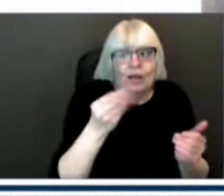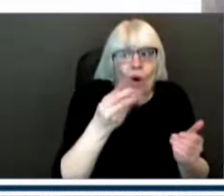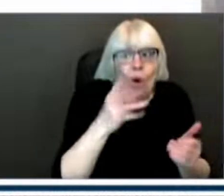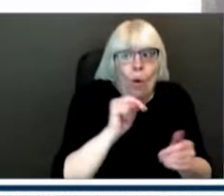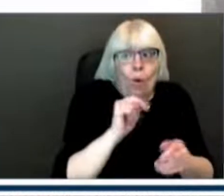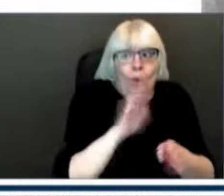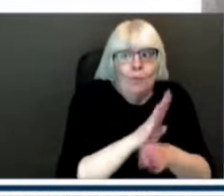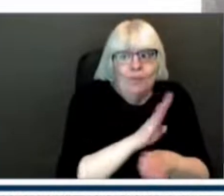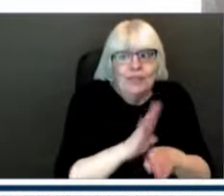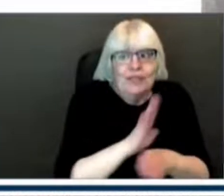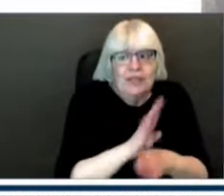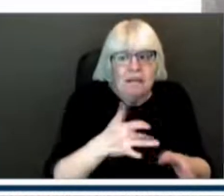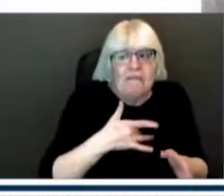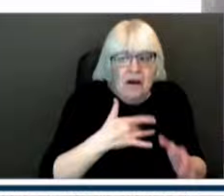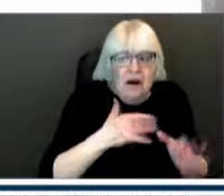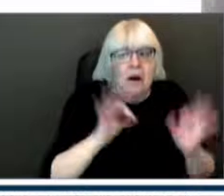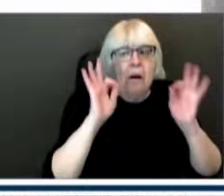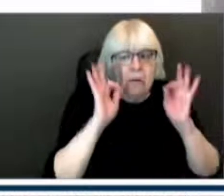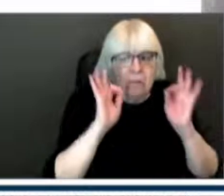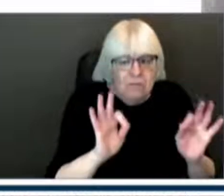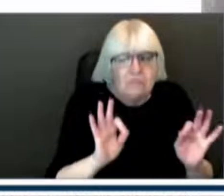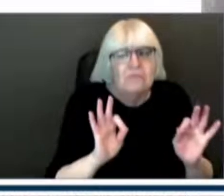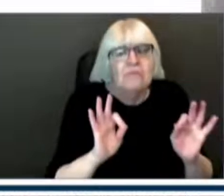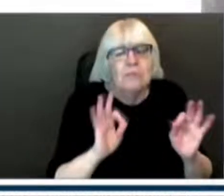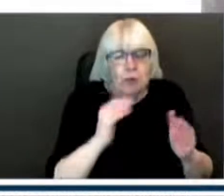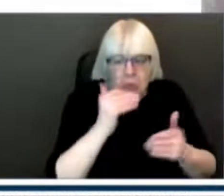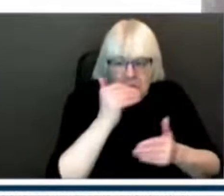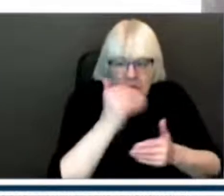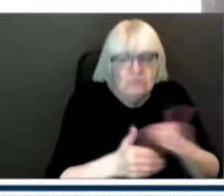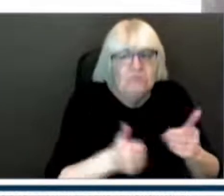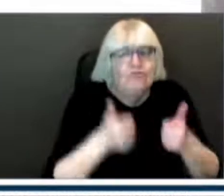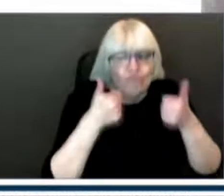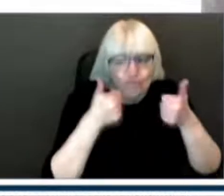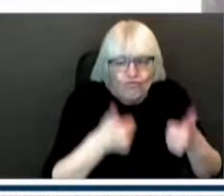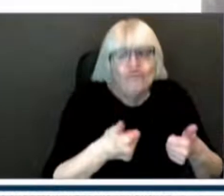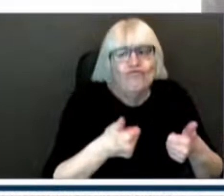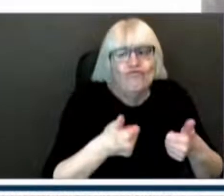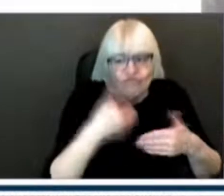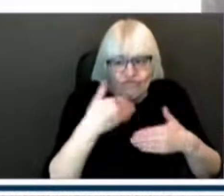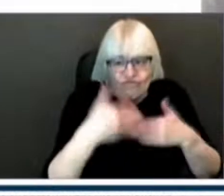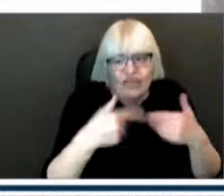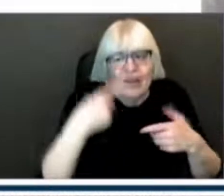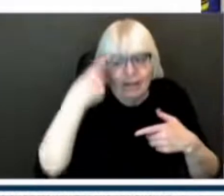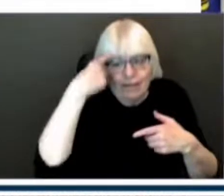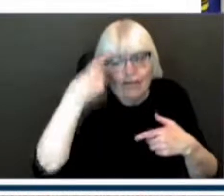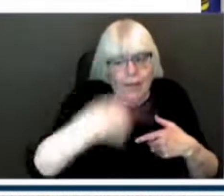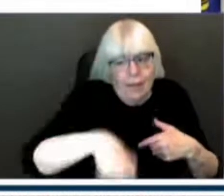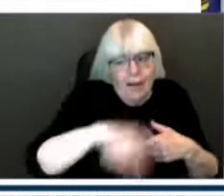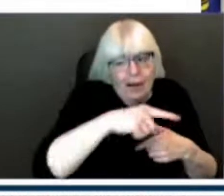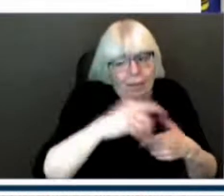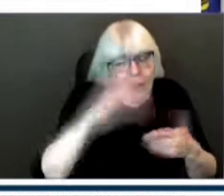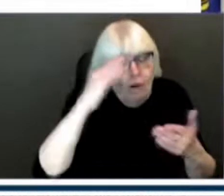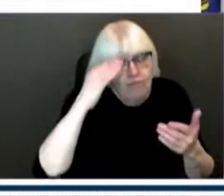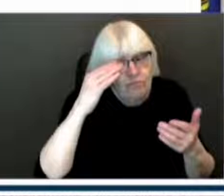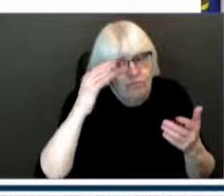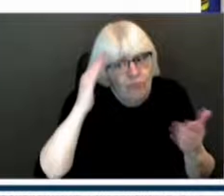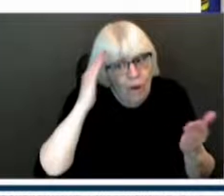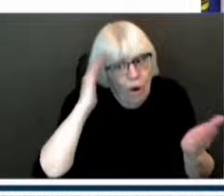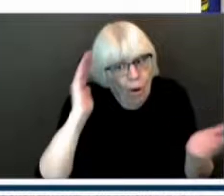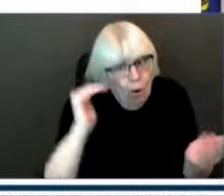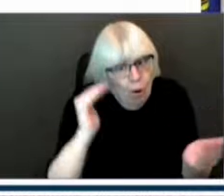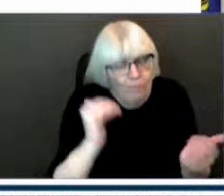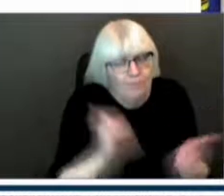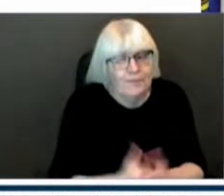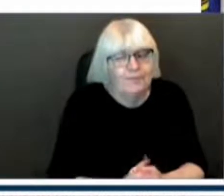and that's the best possible outcome for everyone, I think. Go ahead, Paul, with your follow-up. And